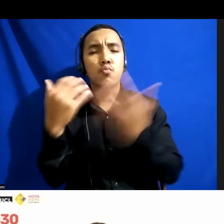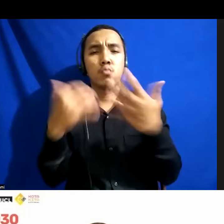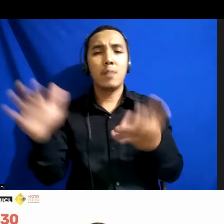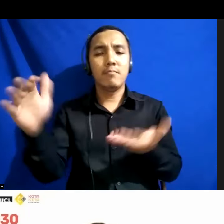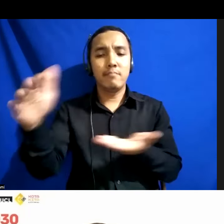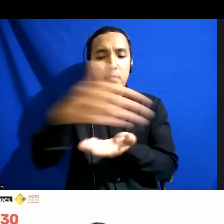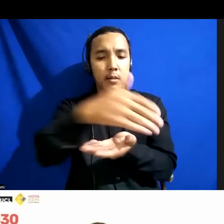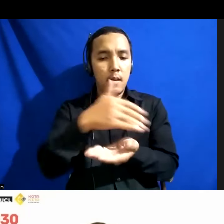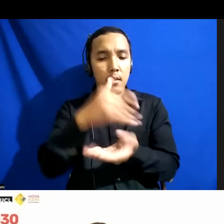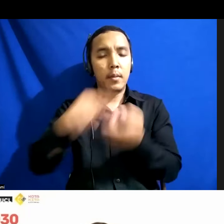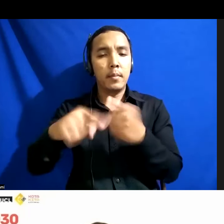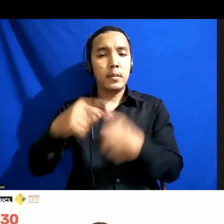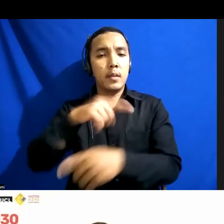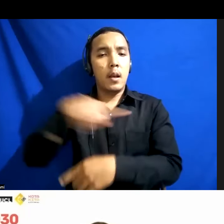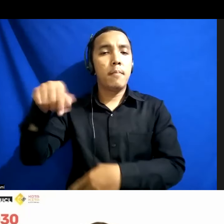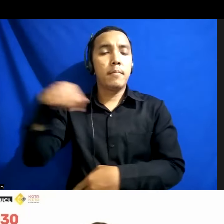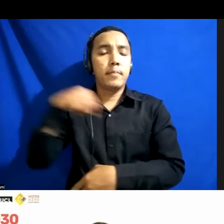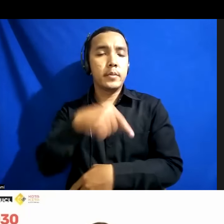our